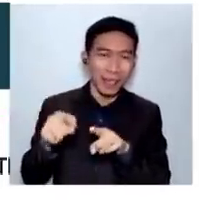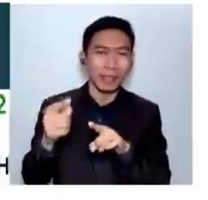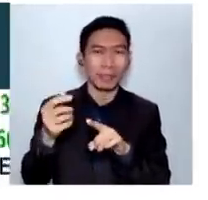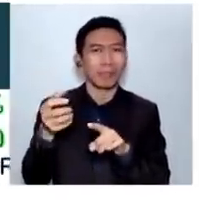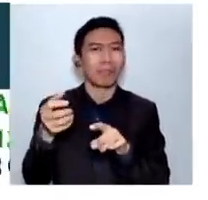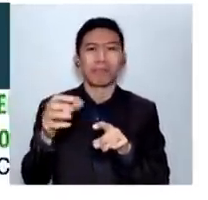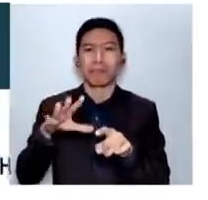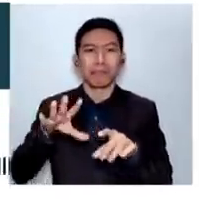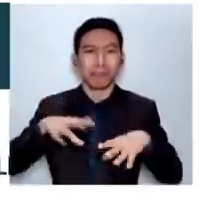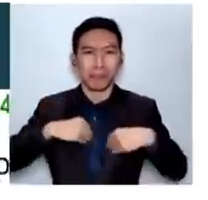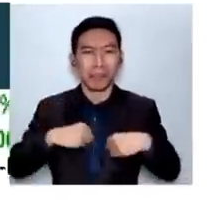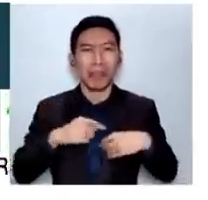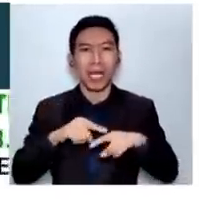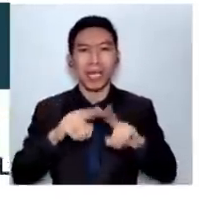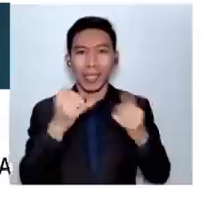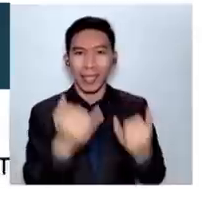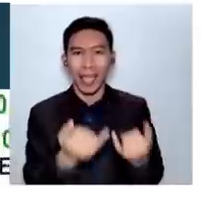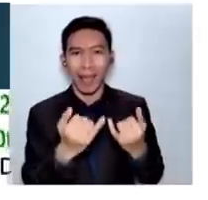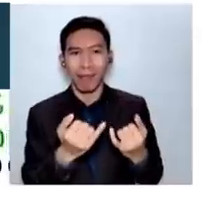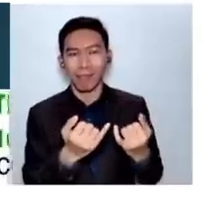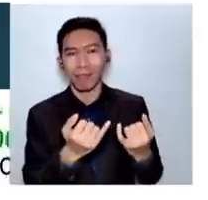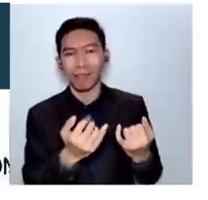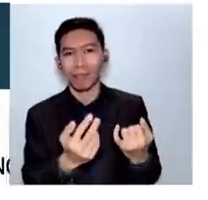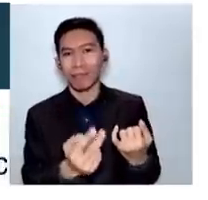combination. Ano po yung something better?